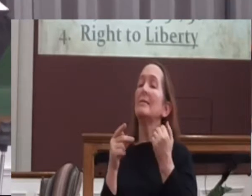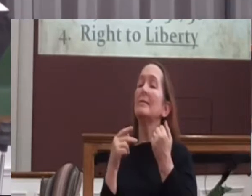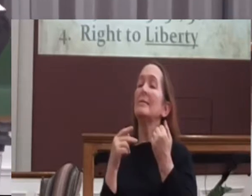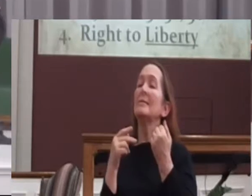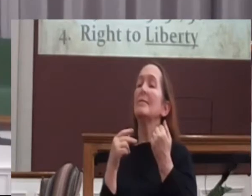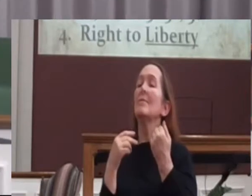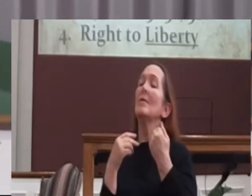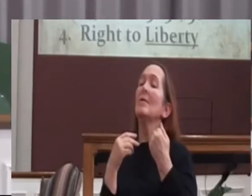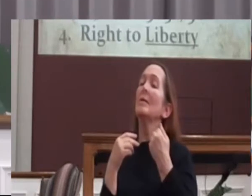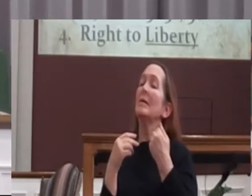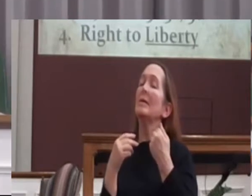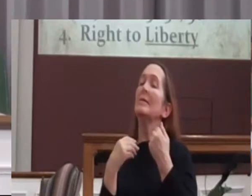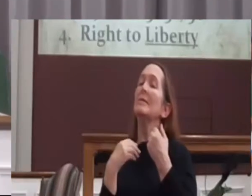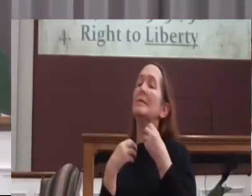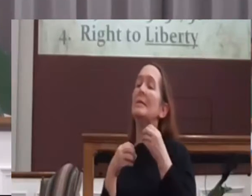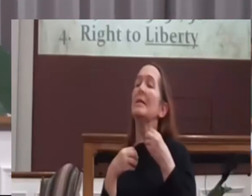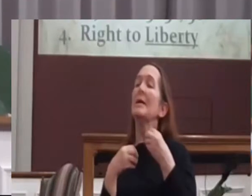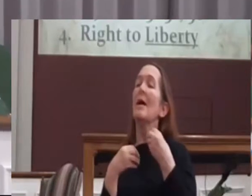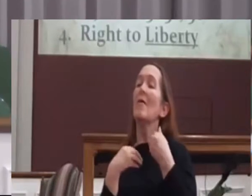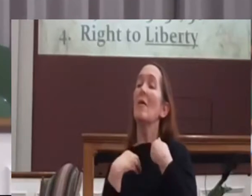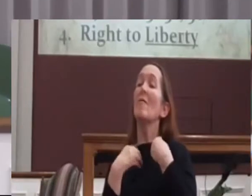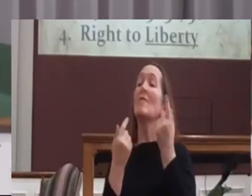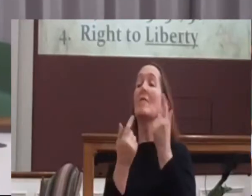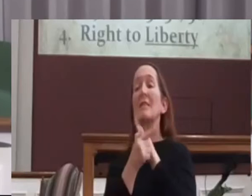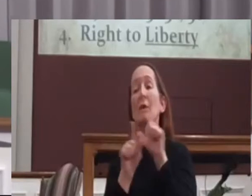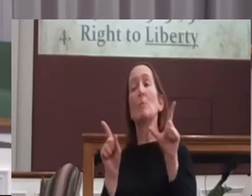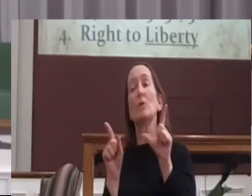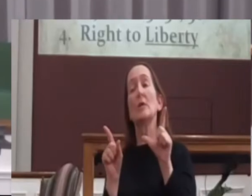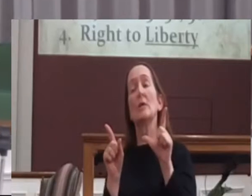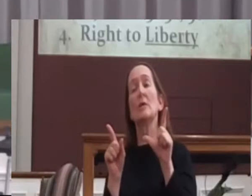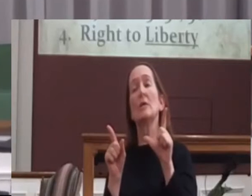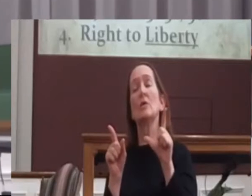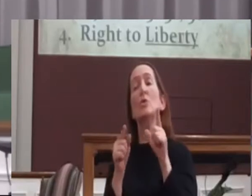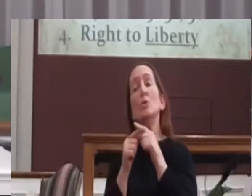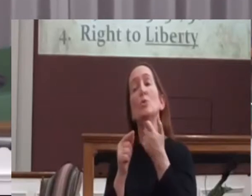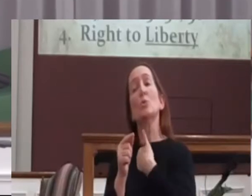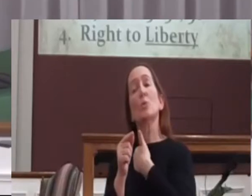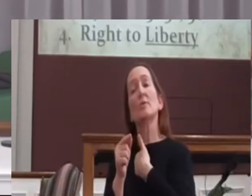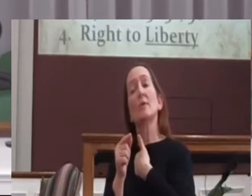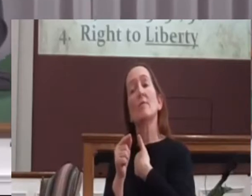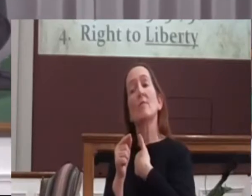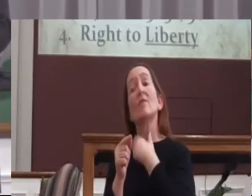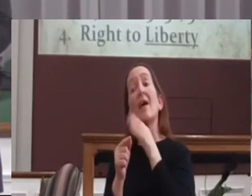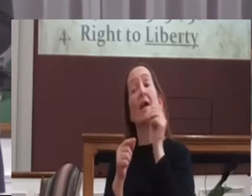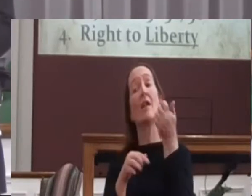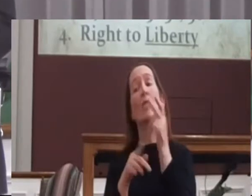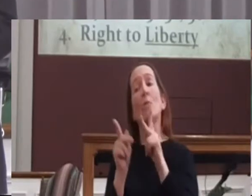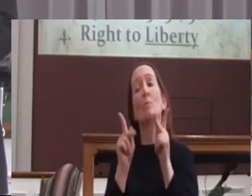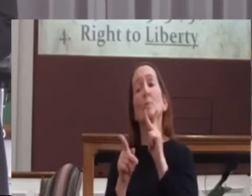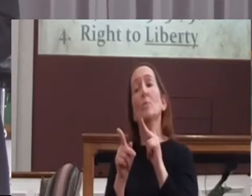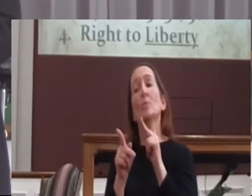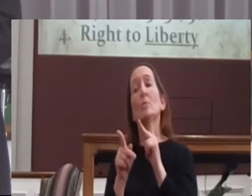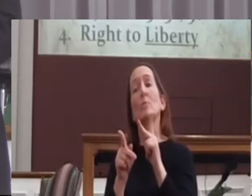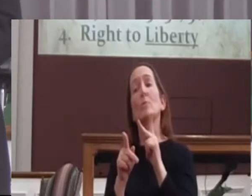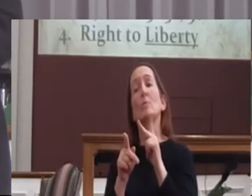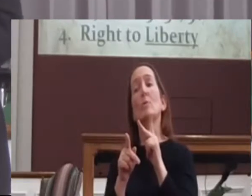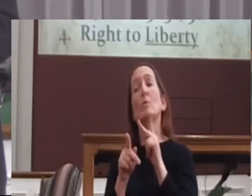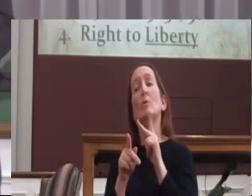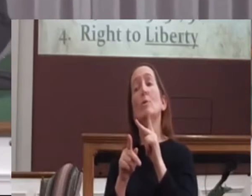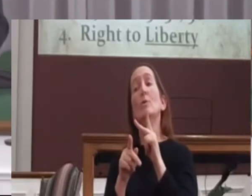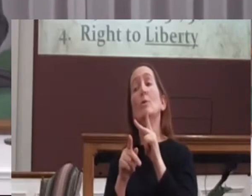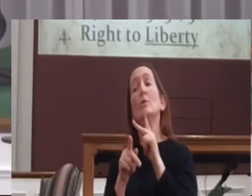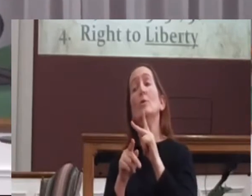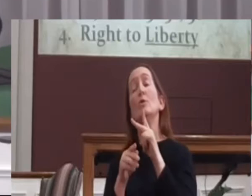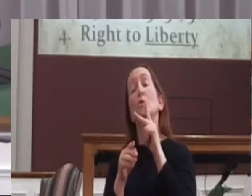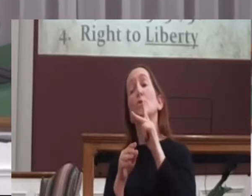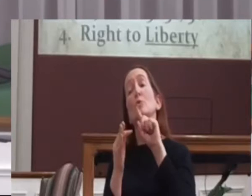to ourselves and our posterity, do ordain and establish this